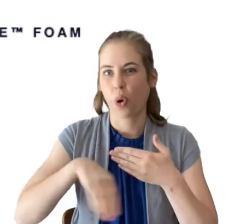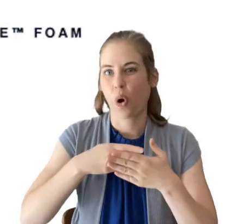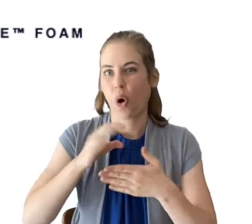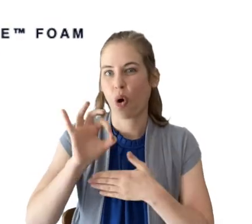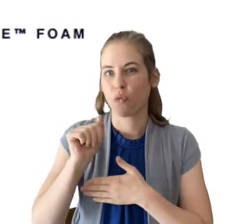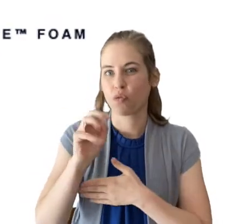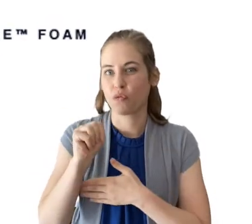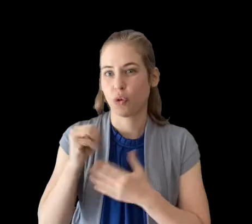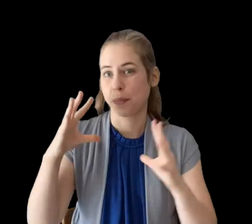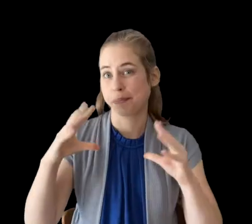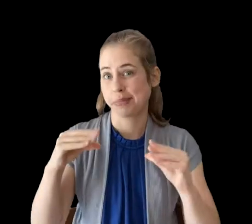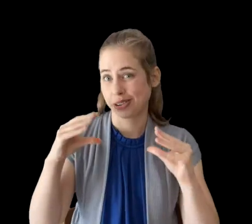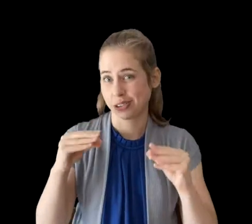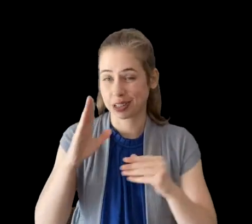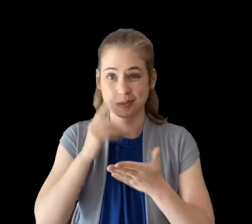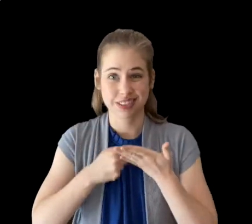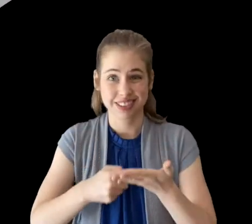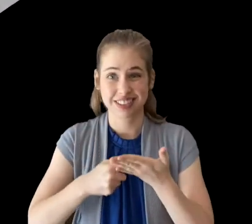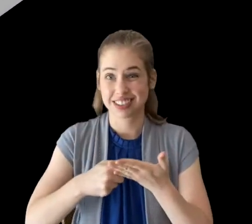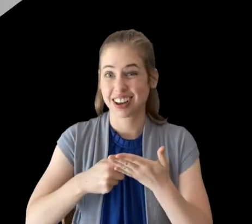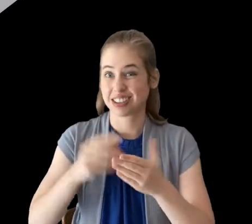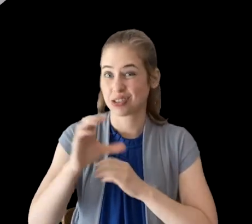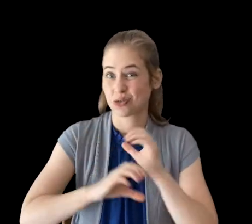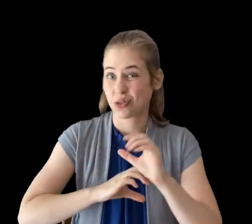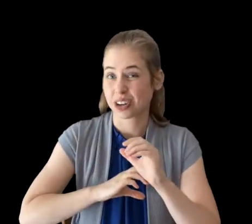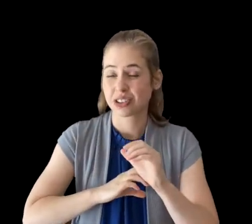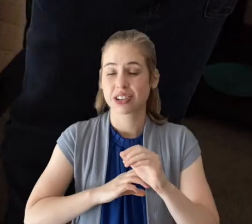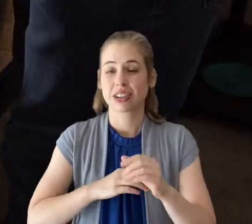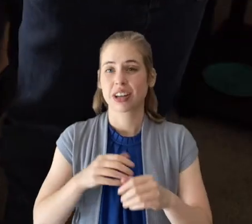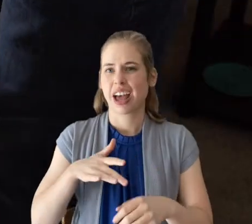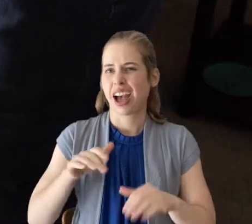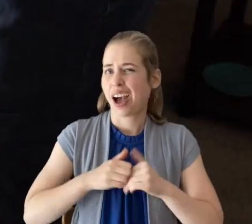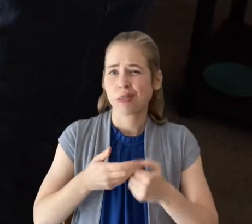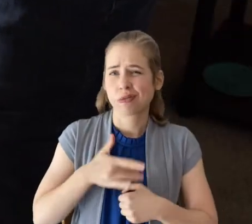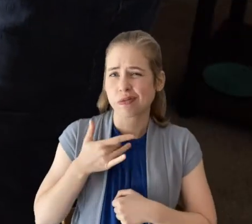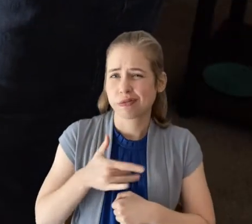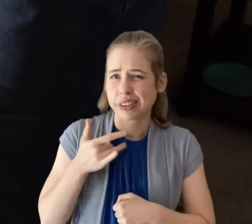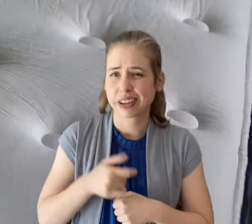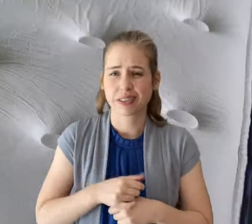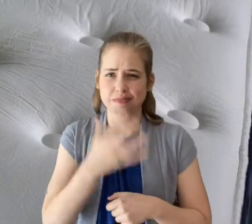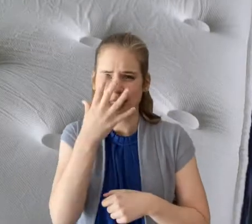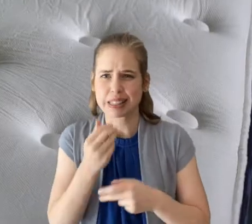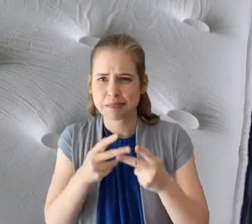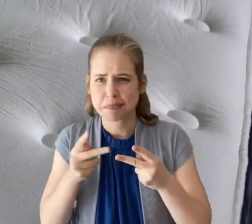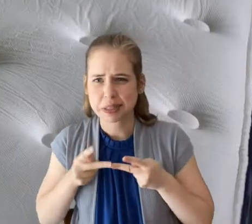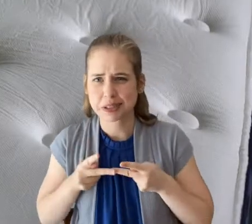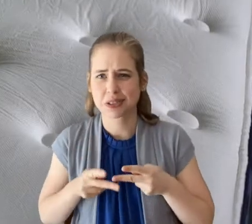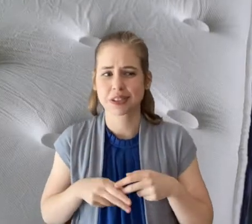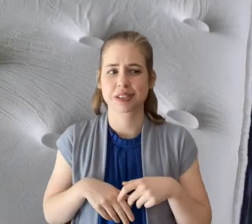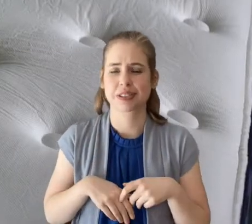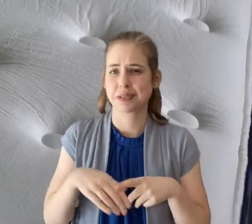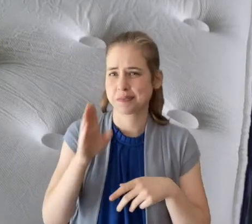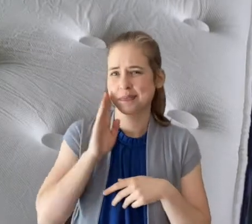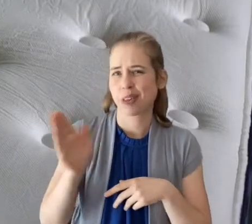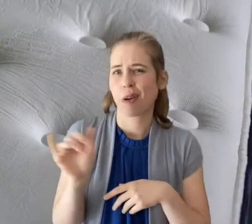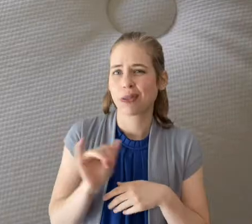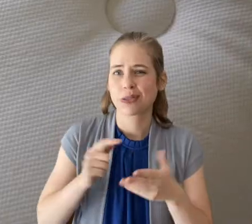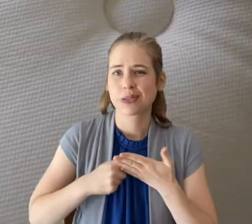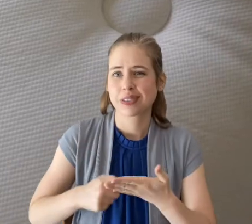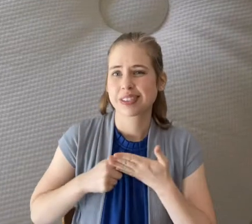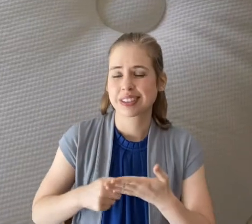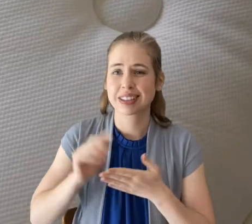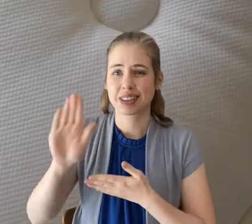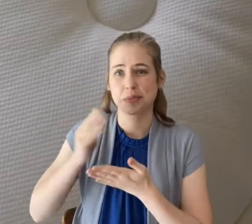mattress. We'll cover things like mattress construction, firmness and feel, sleep positions. We'll also highlight